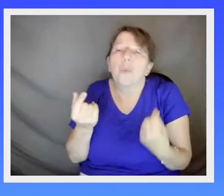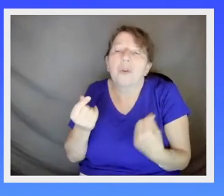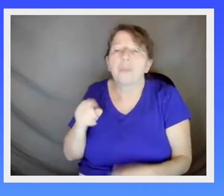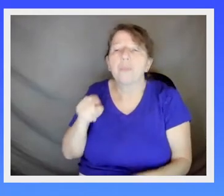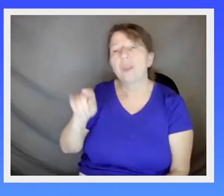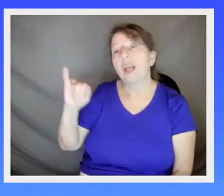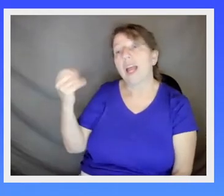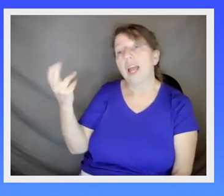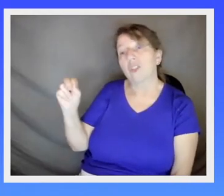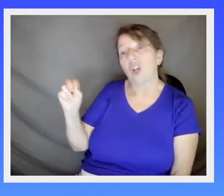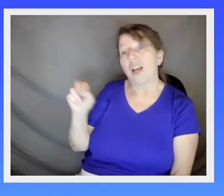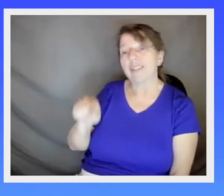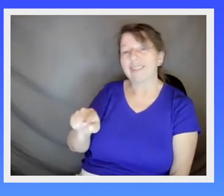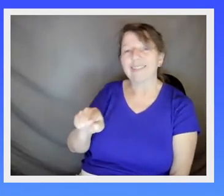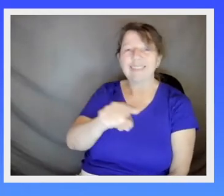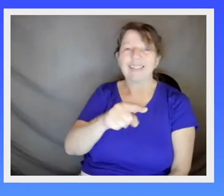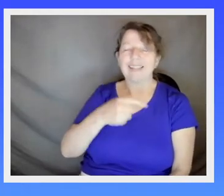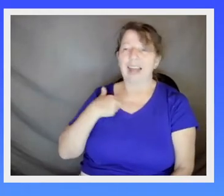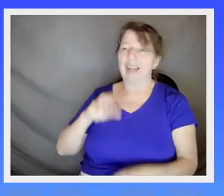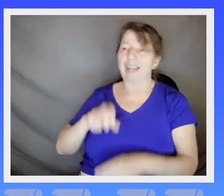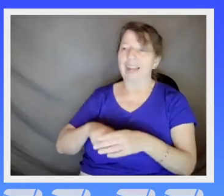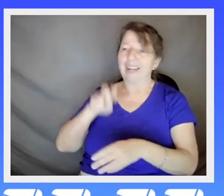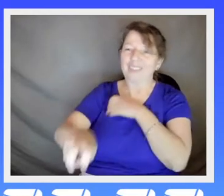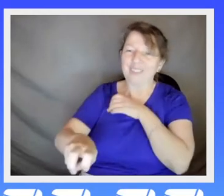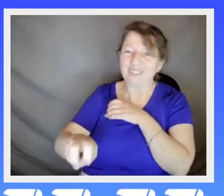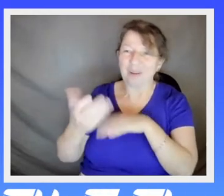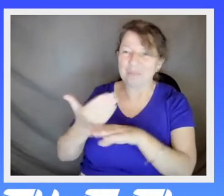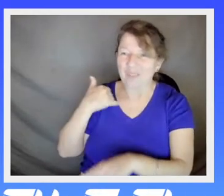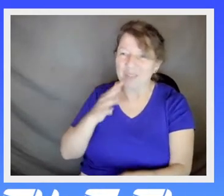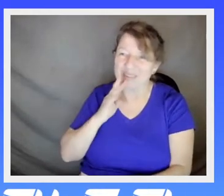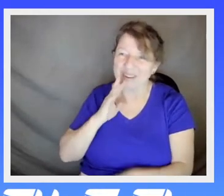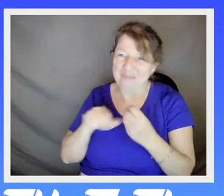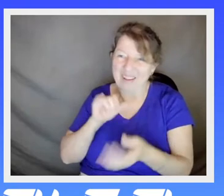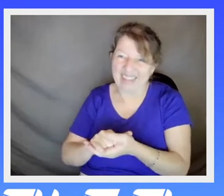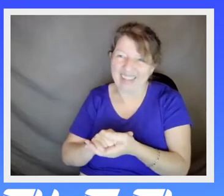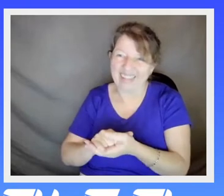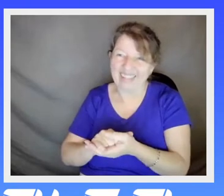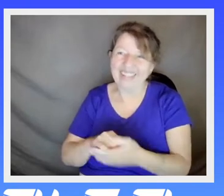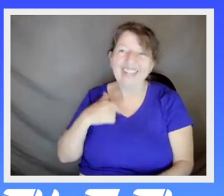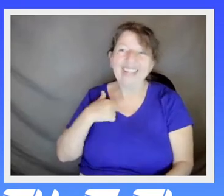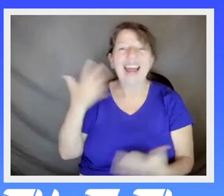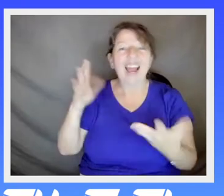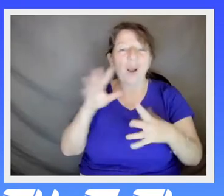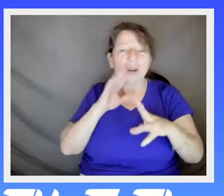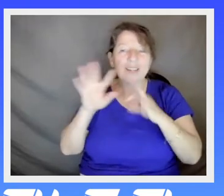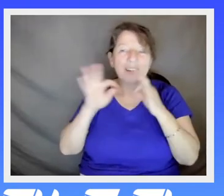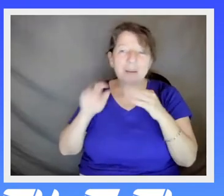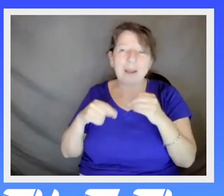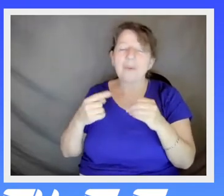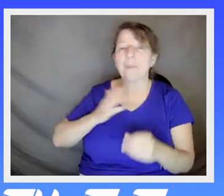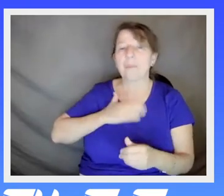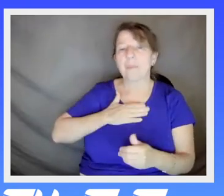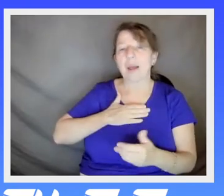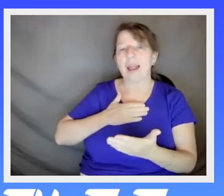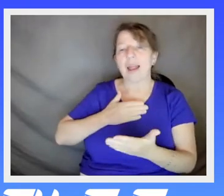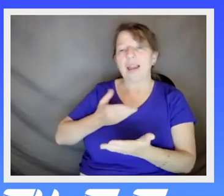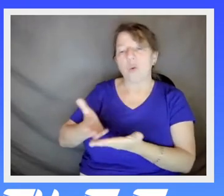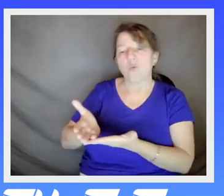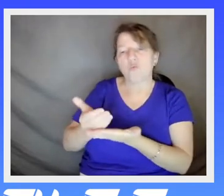Yeah, Cristela, I kind of jumped the gun, right? So I talked about my revenue mechanism, which is a CPA,